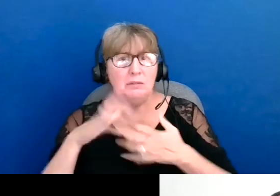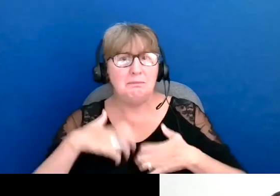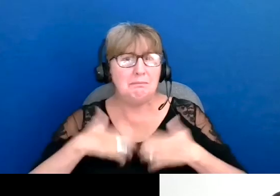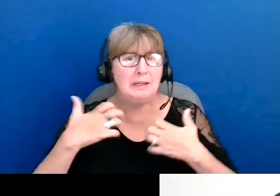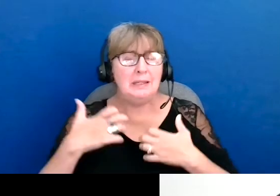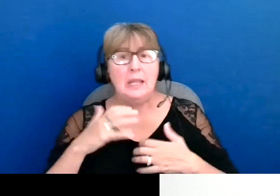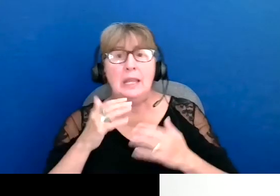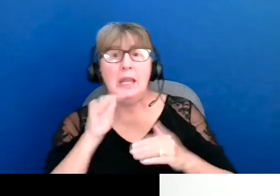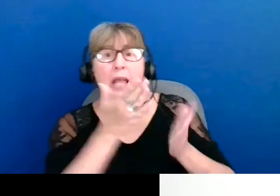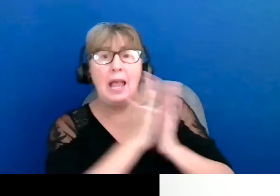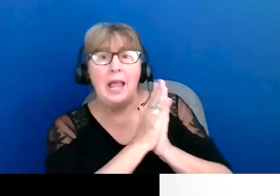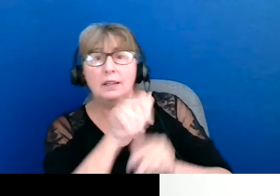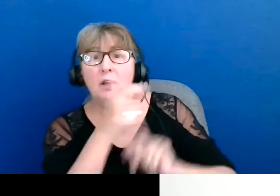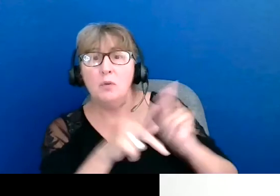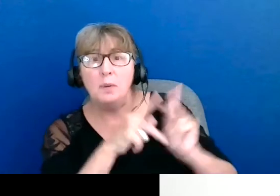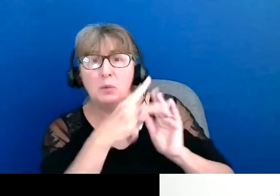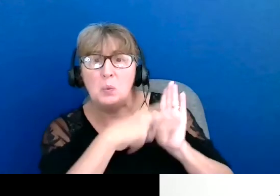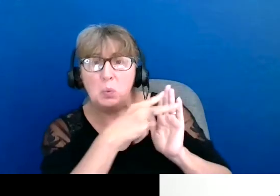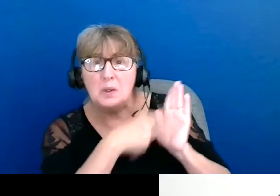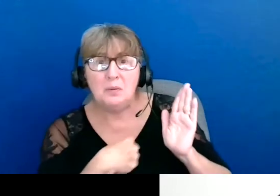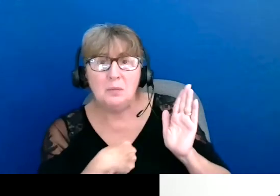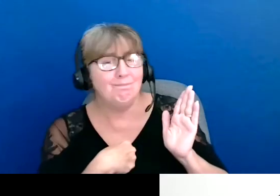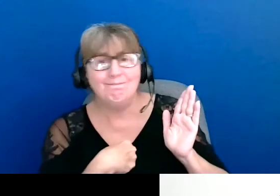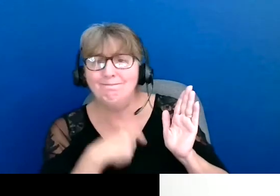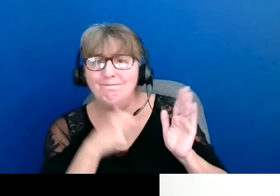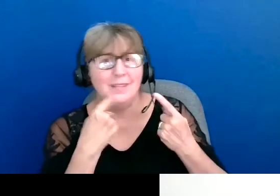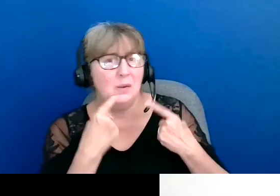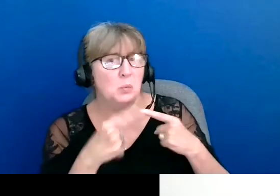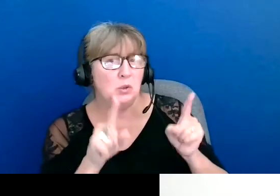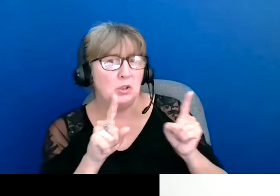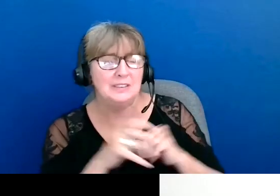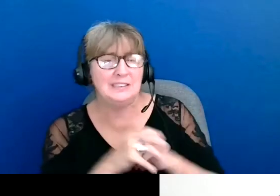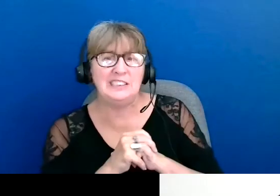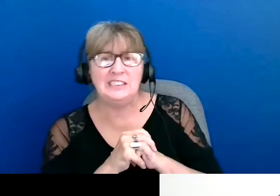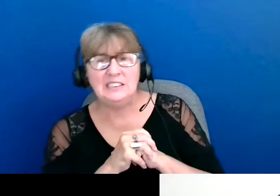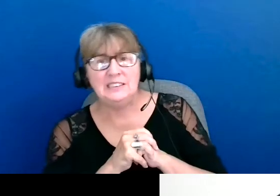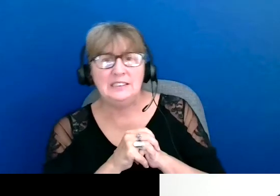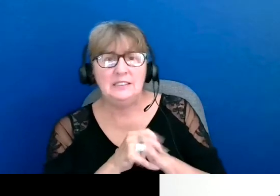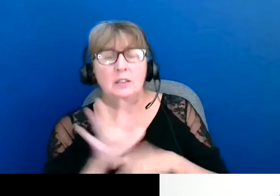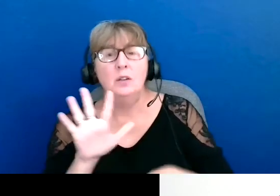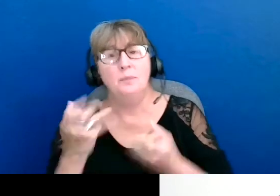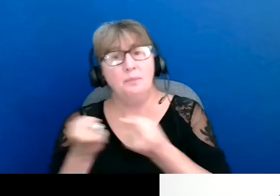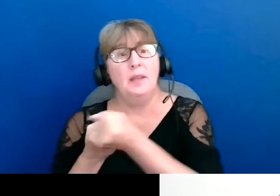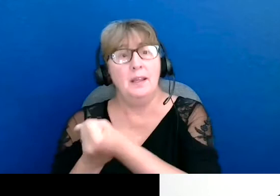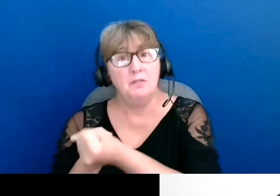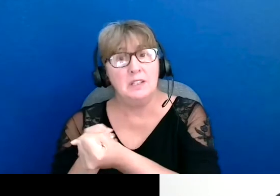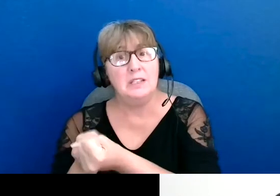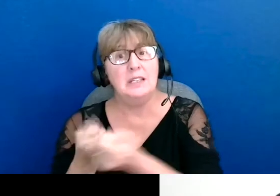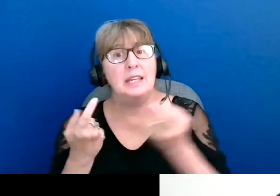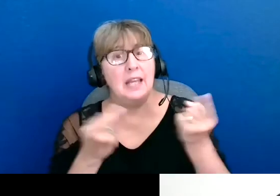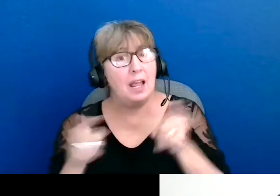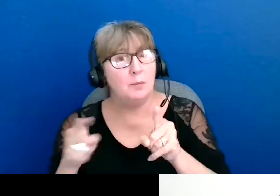menu to me, but that wasn't working. So advocacy happens